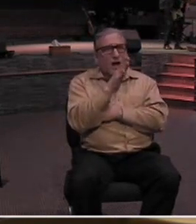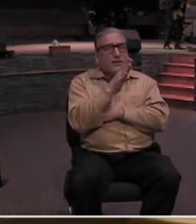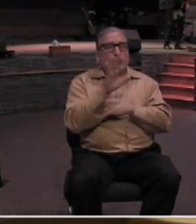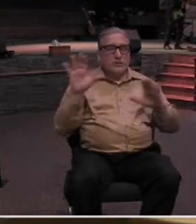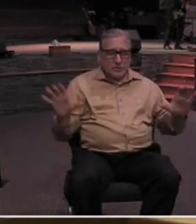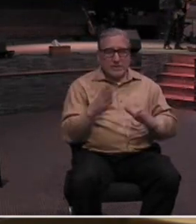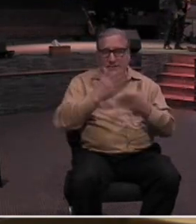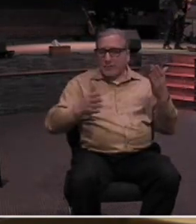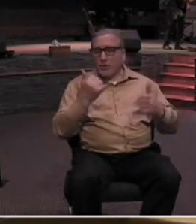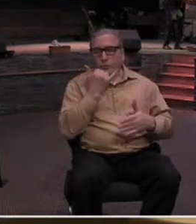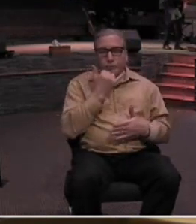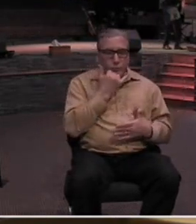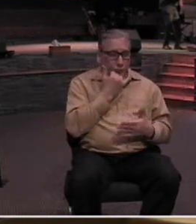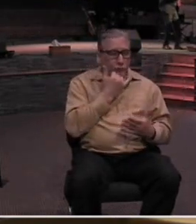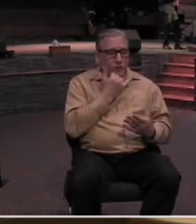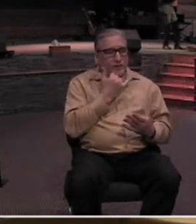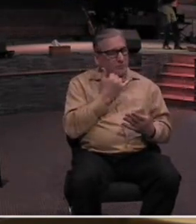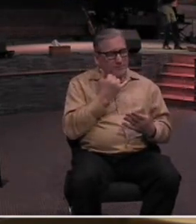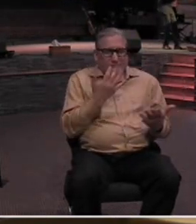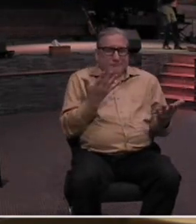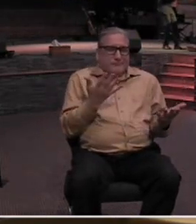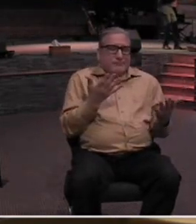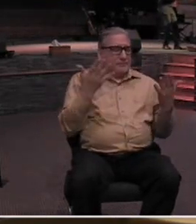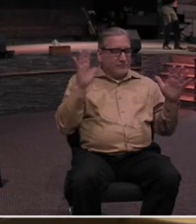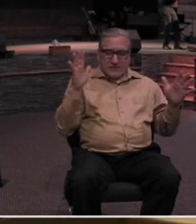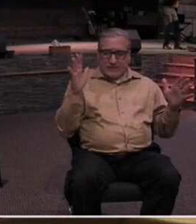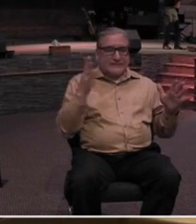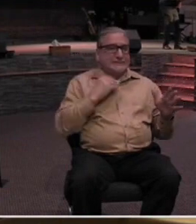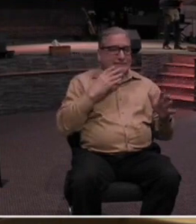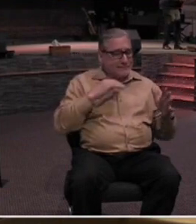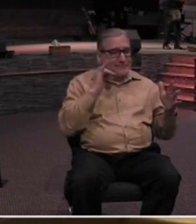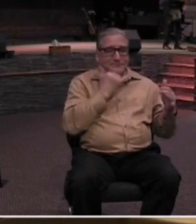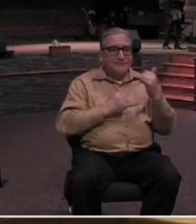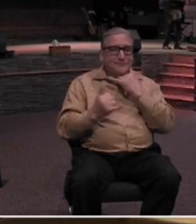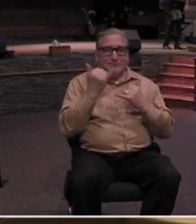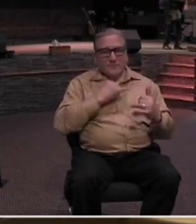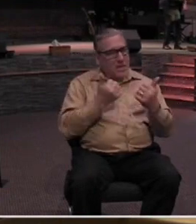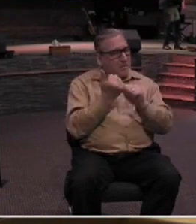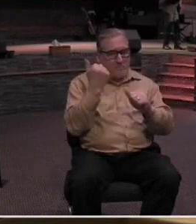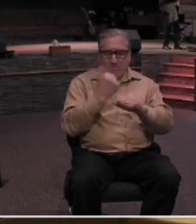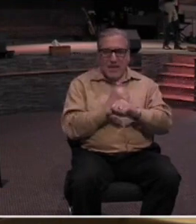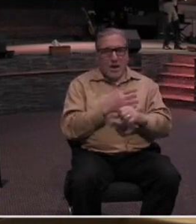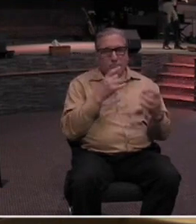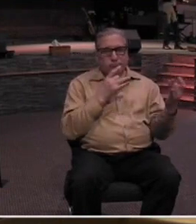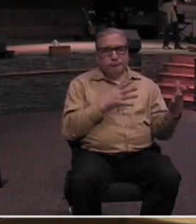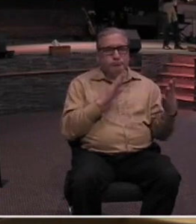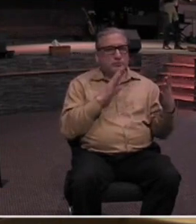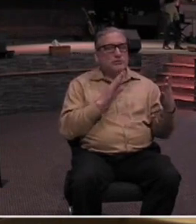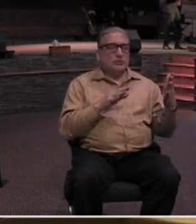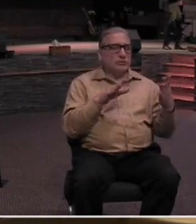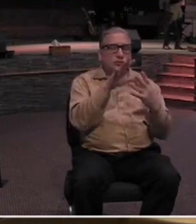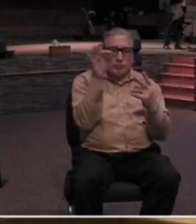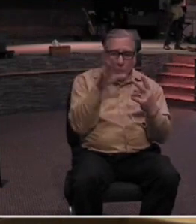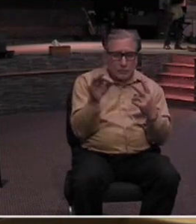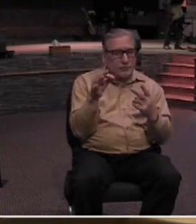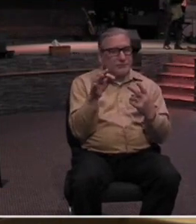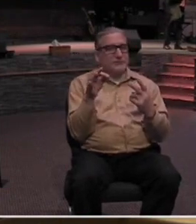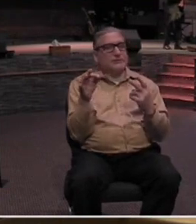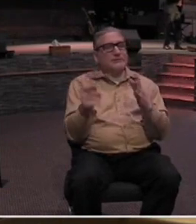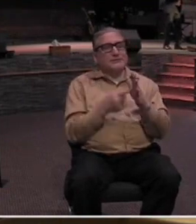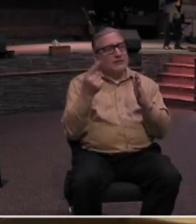own doing. We've all made mistakes like Abraham. We've all made poor choices at some point in our lives, and there